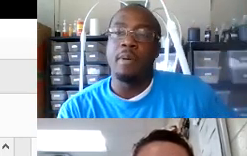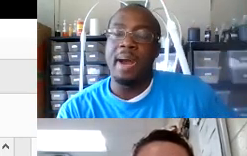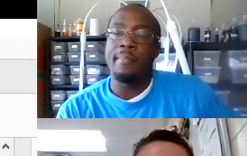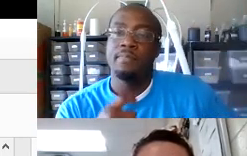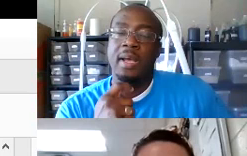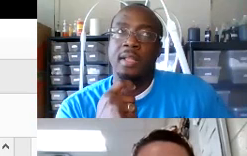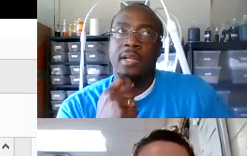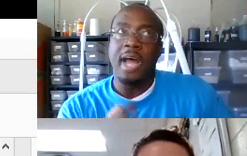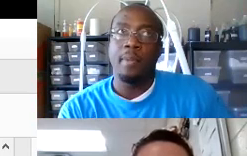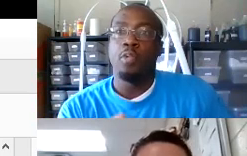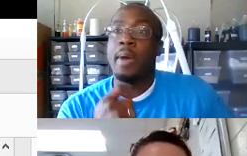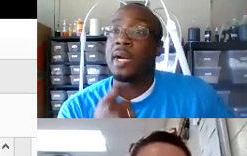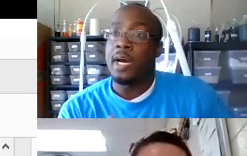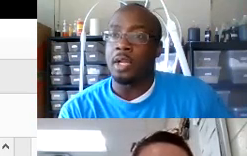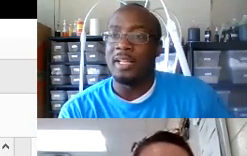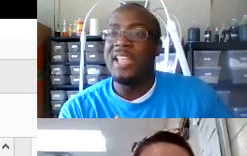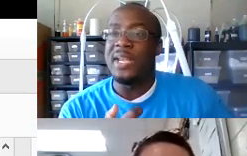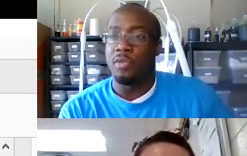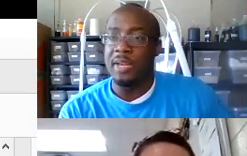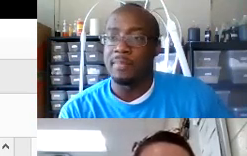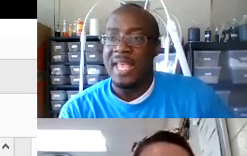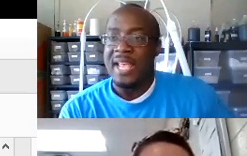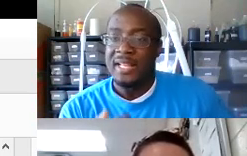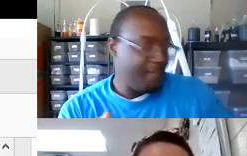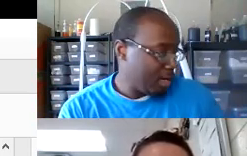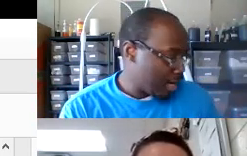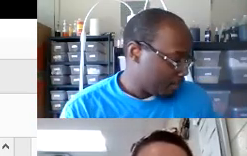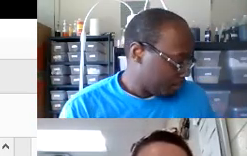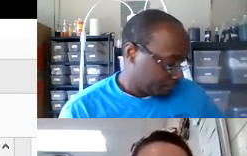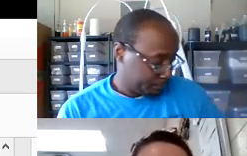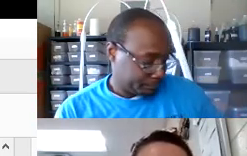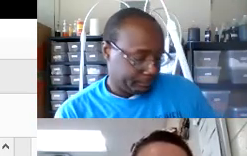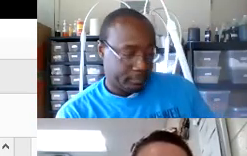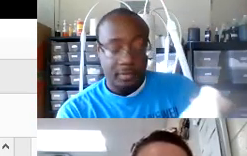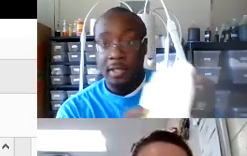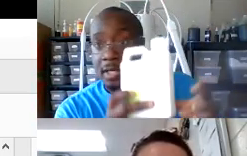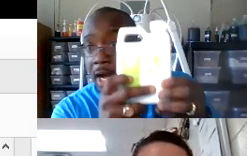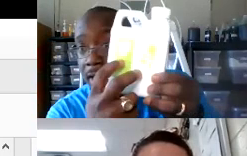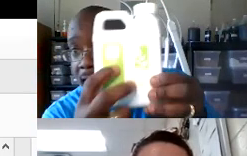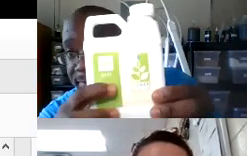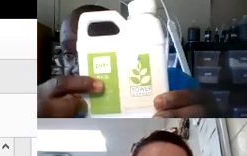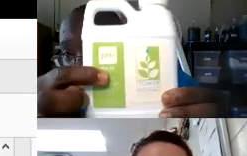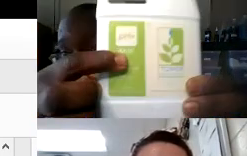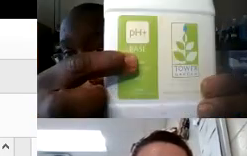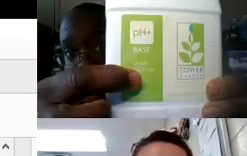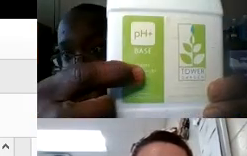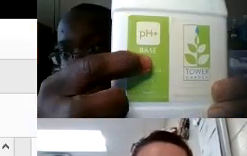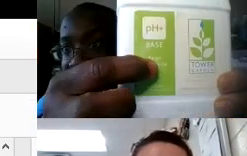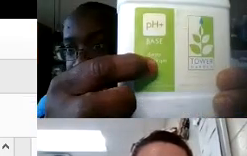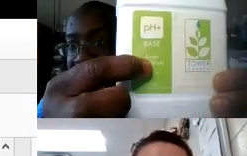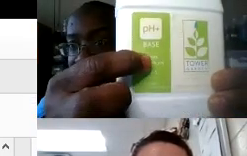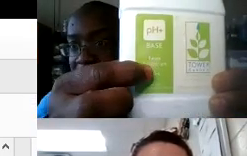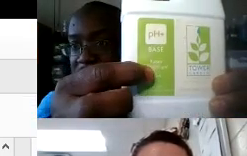you cannot remember the number, remember the color, leafy green. Leafy green. The color of this right